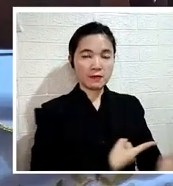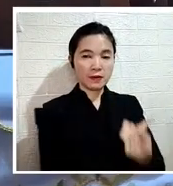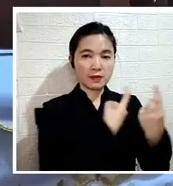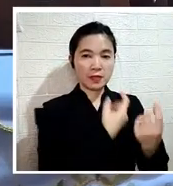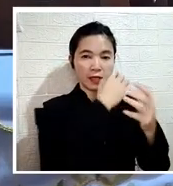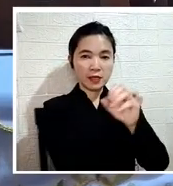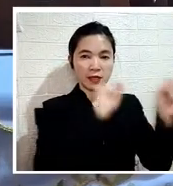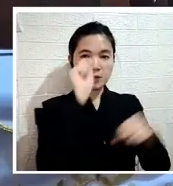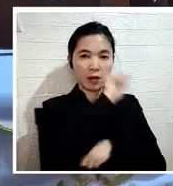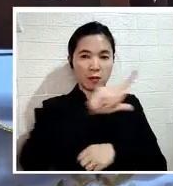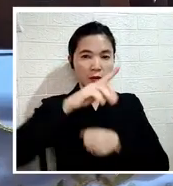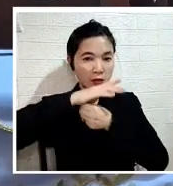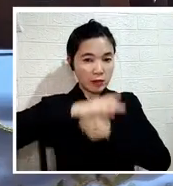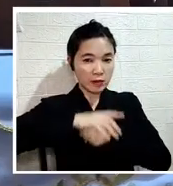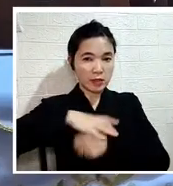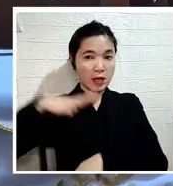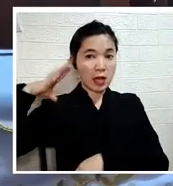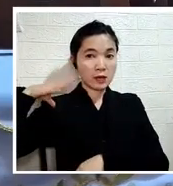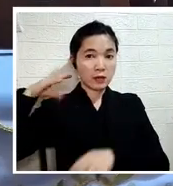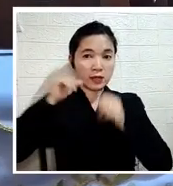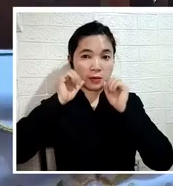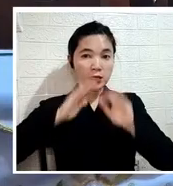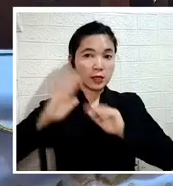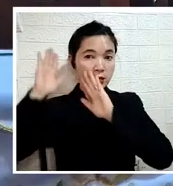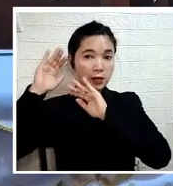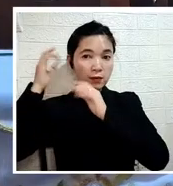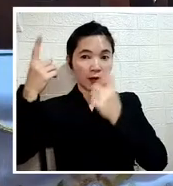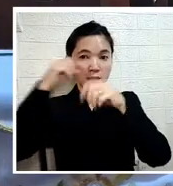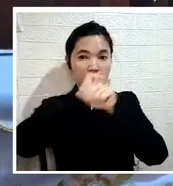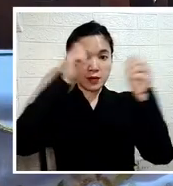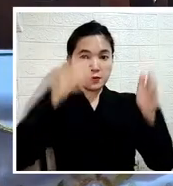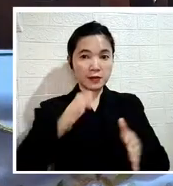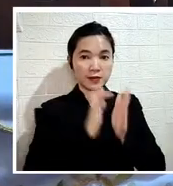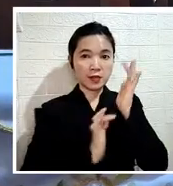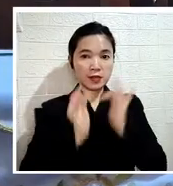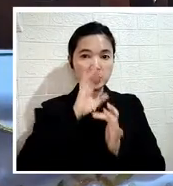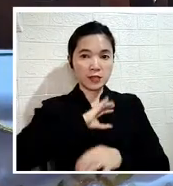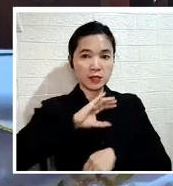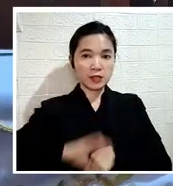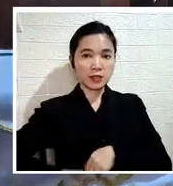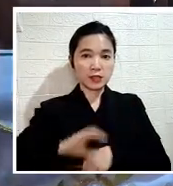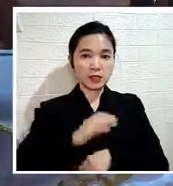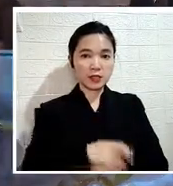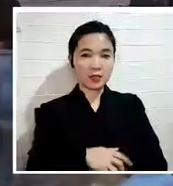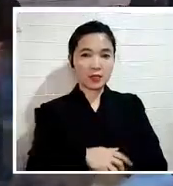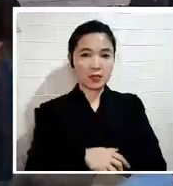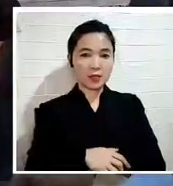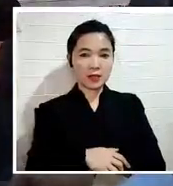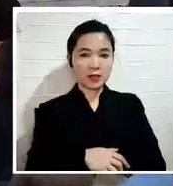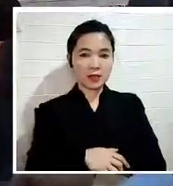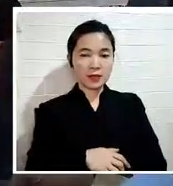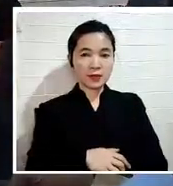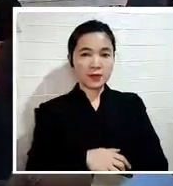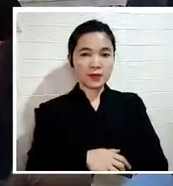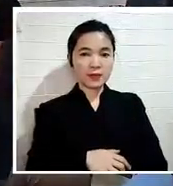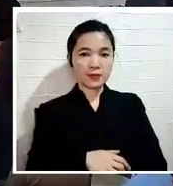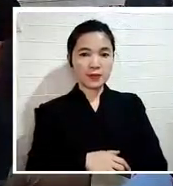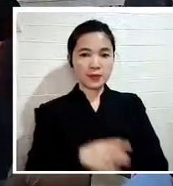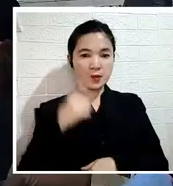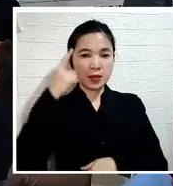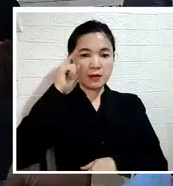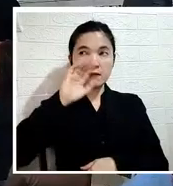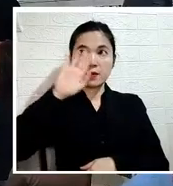from all distress, as you await a blessed hope on the coming of our Savior, Jesus Christ. For thine is